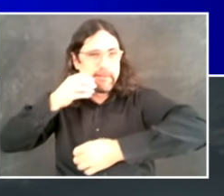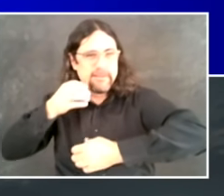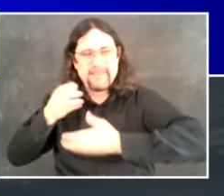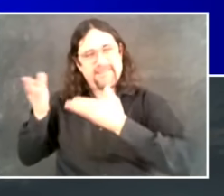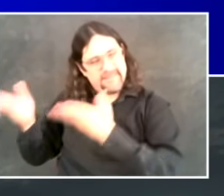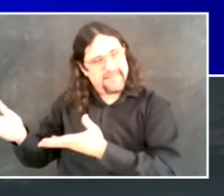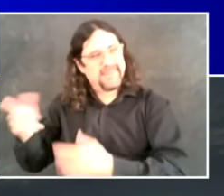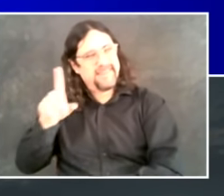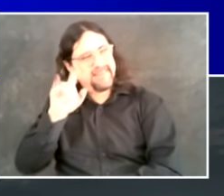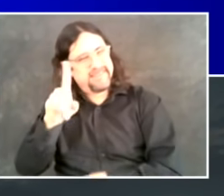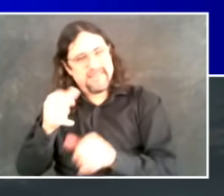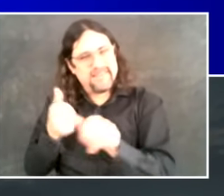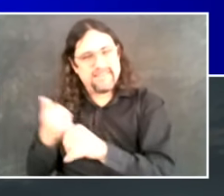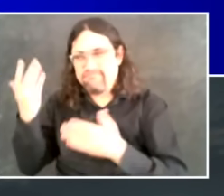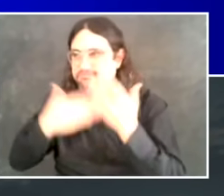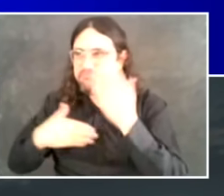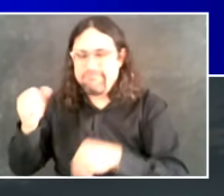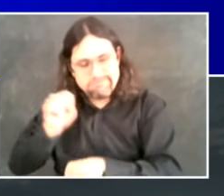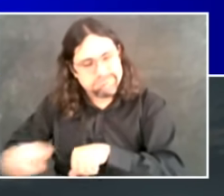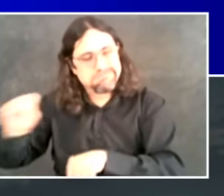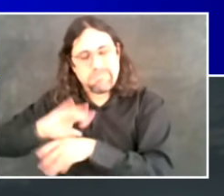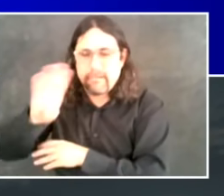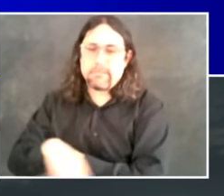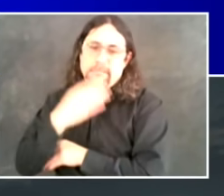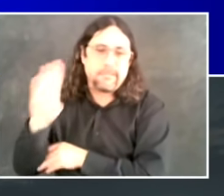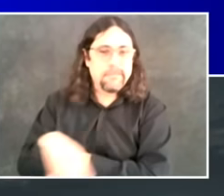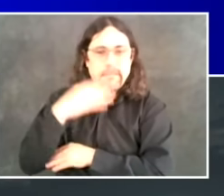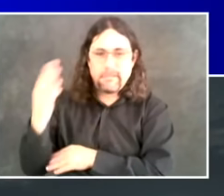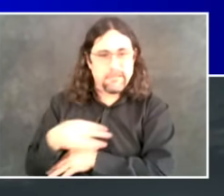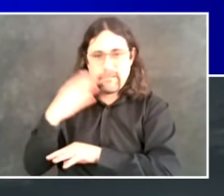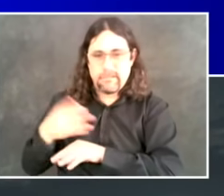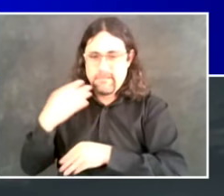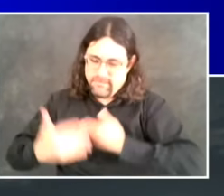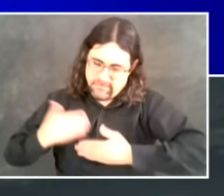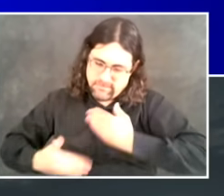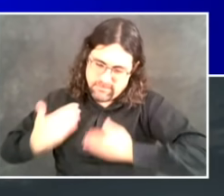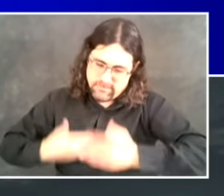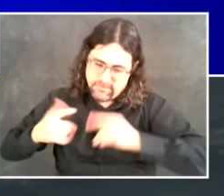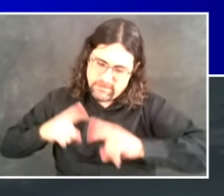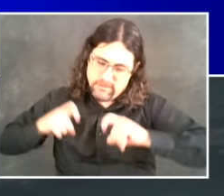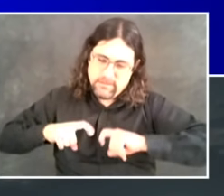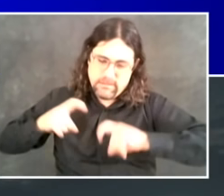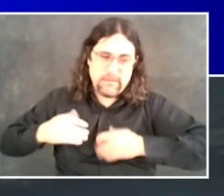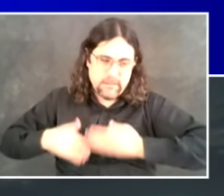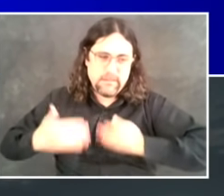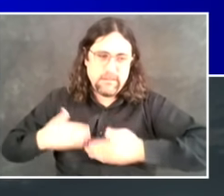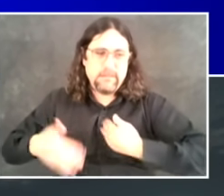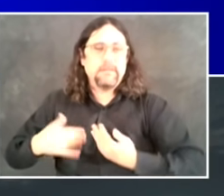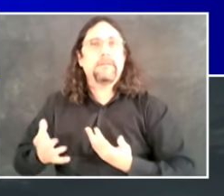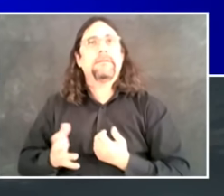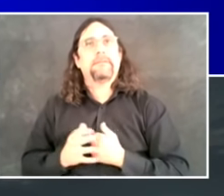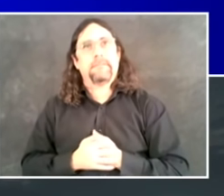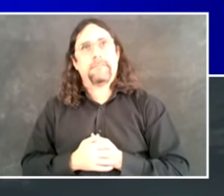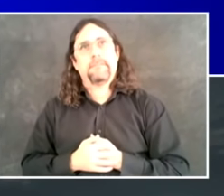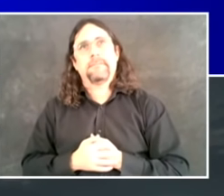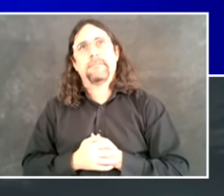Now, we're going to beat back this disease. We're going to do it with testing, tracing,